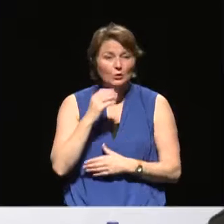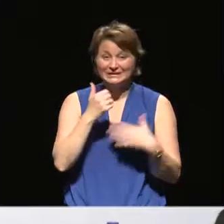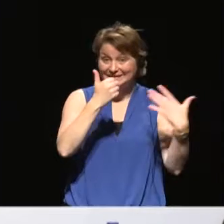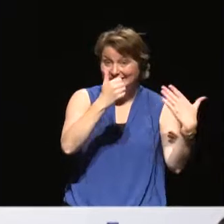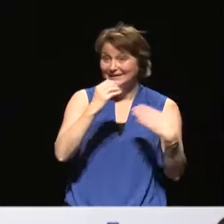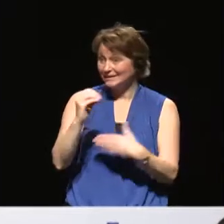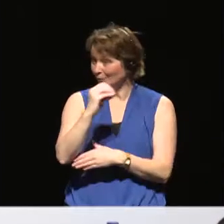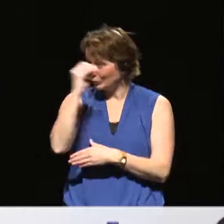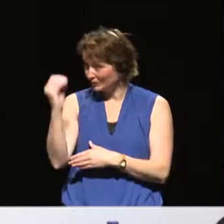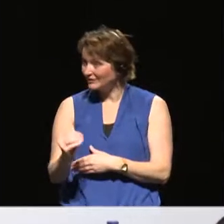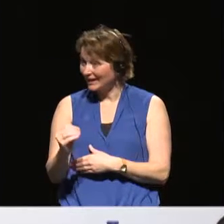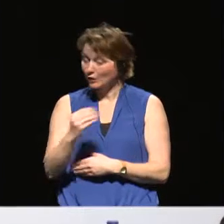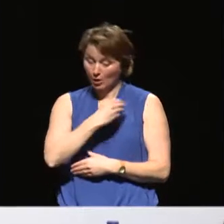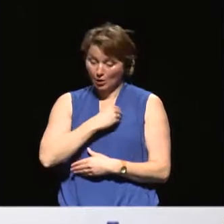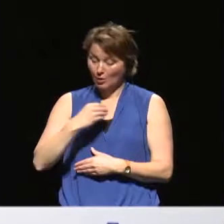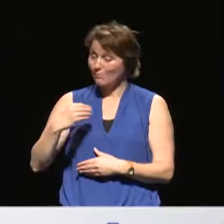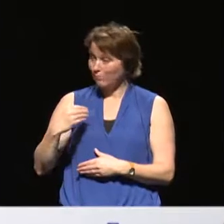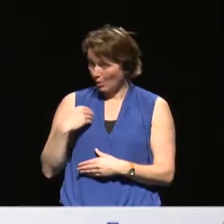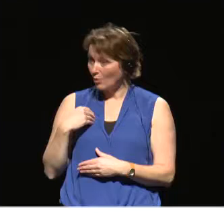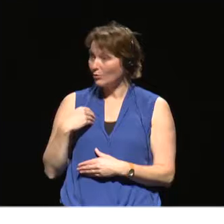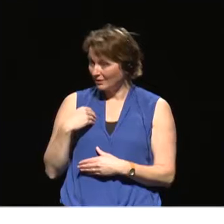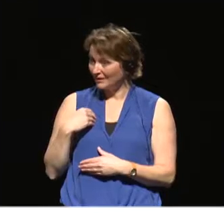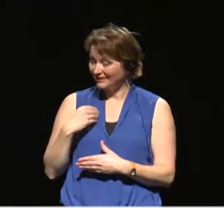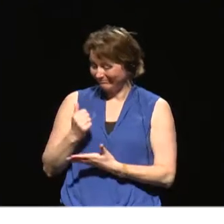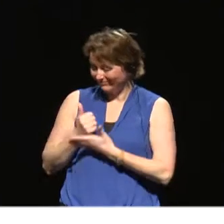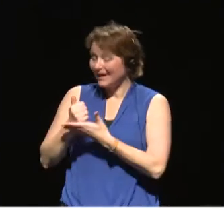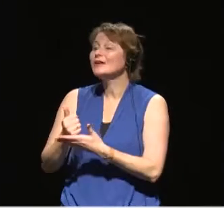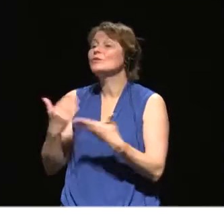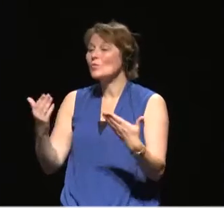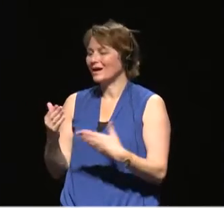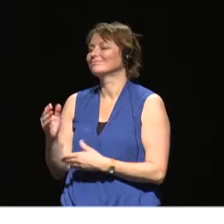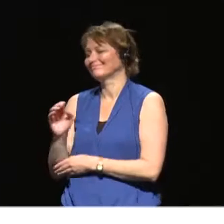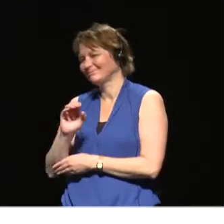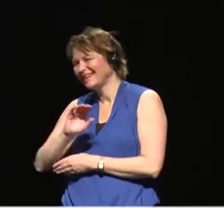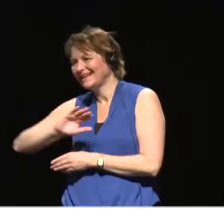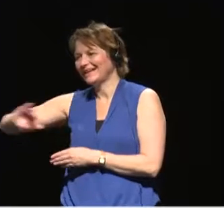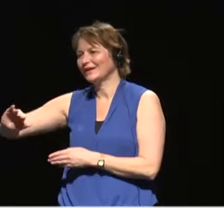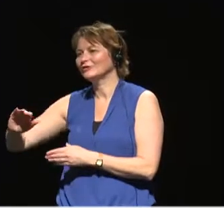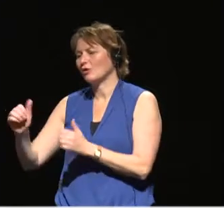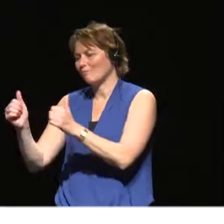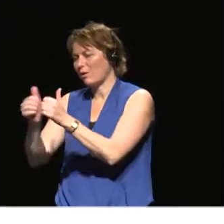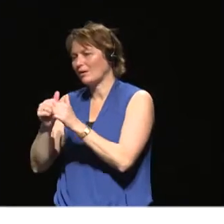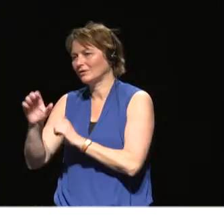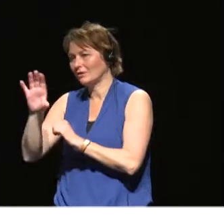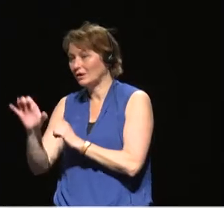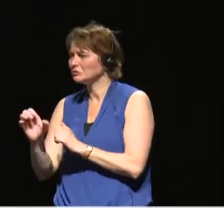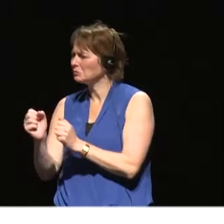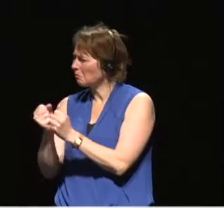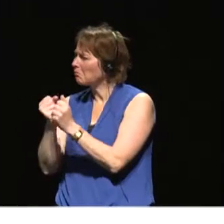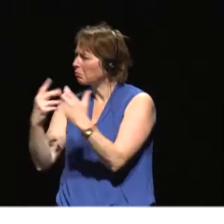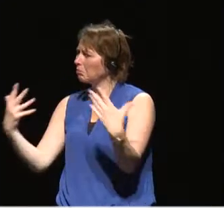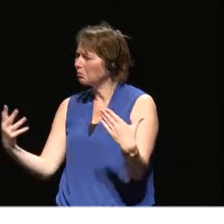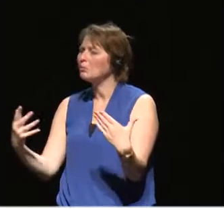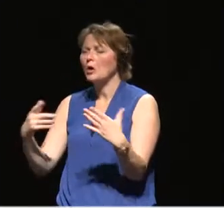of Polish aid goes to the Eastern Partnership countries. And quite good number of projects is related to